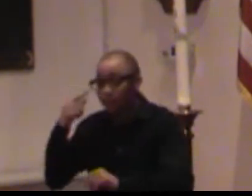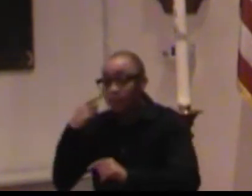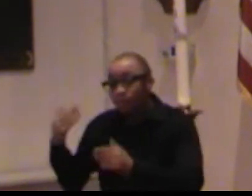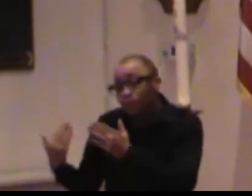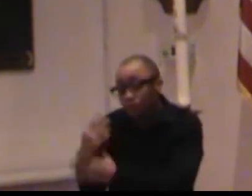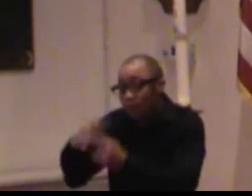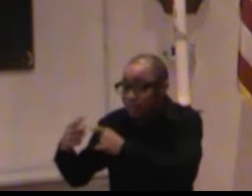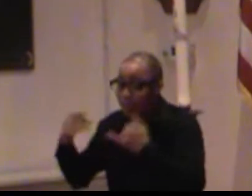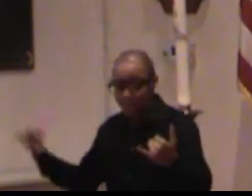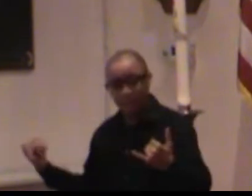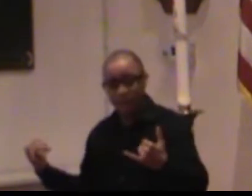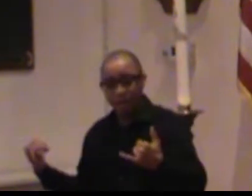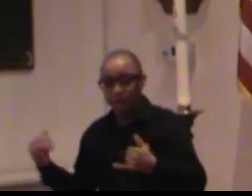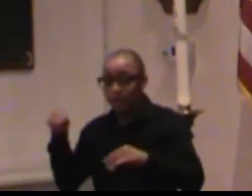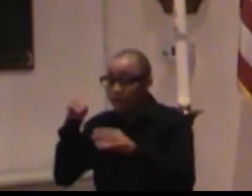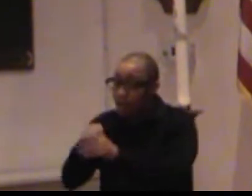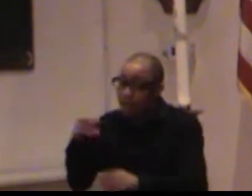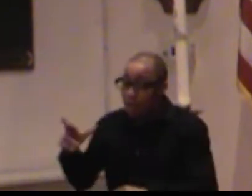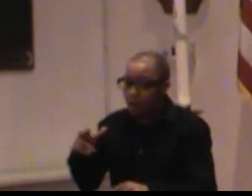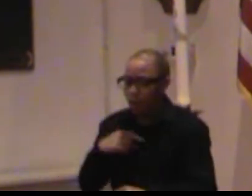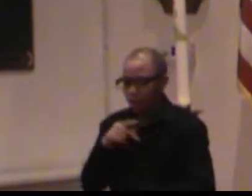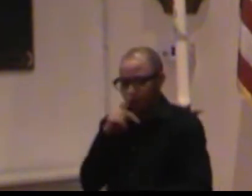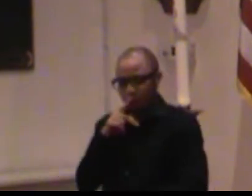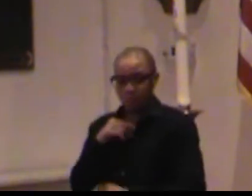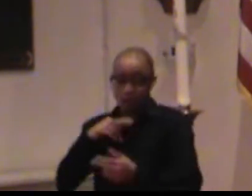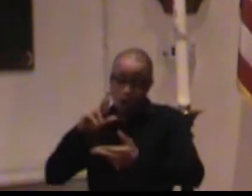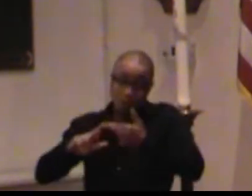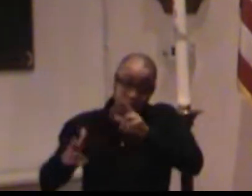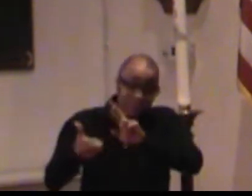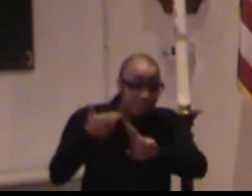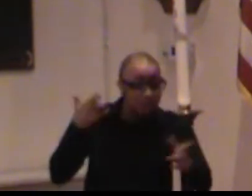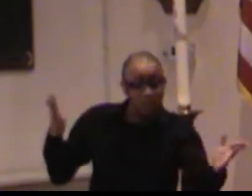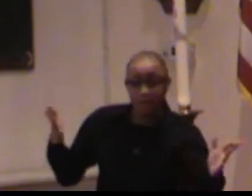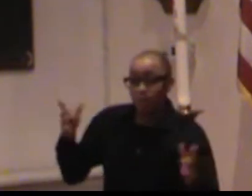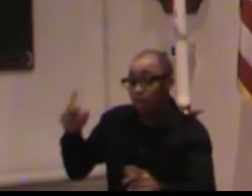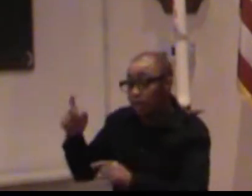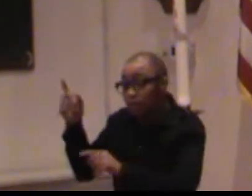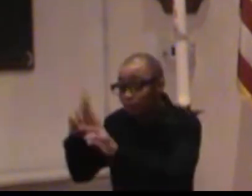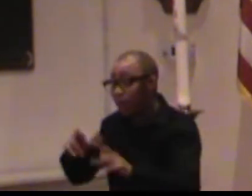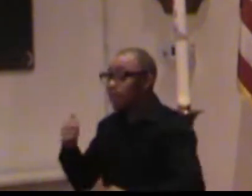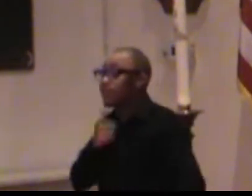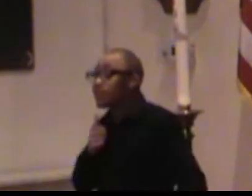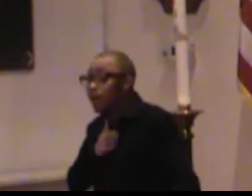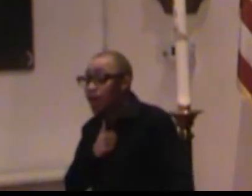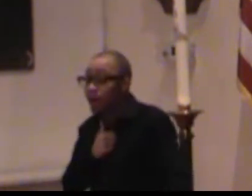new that's coming now in our personal relationships.